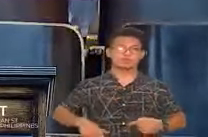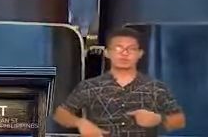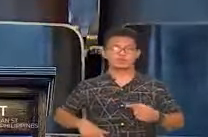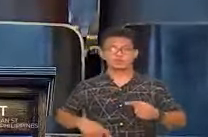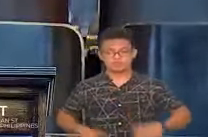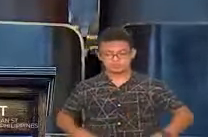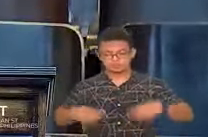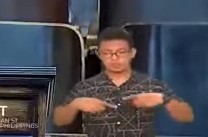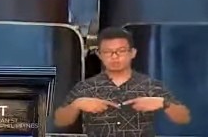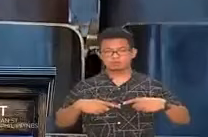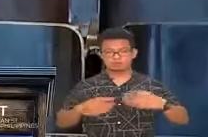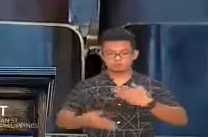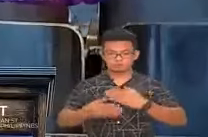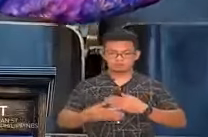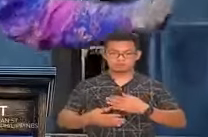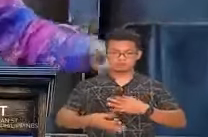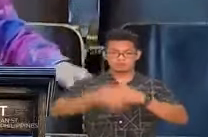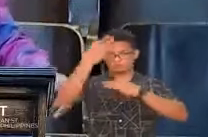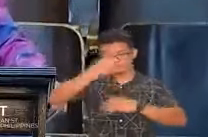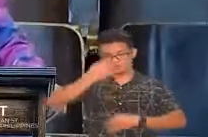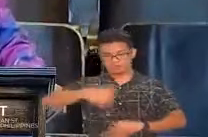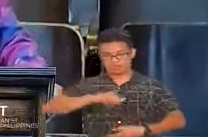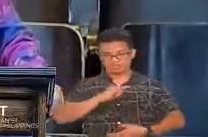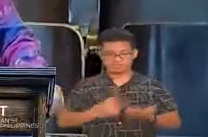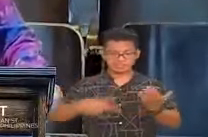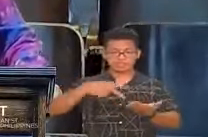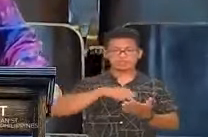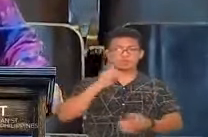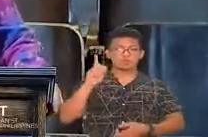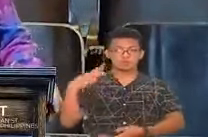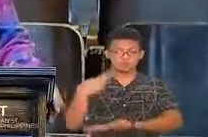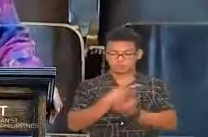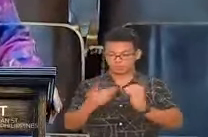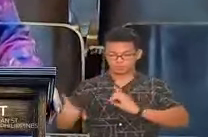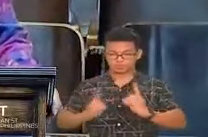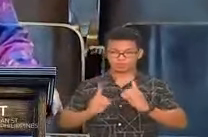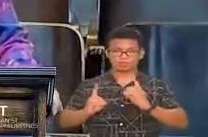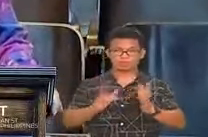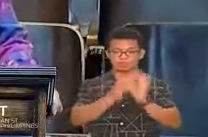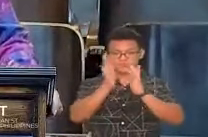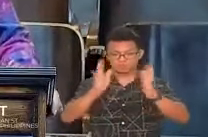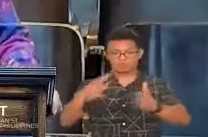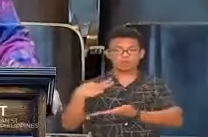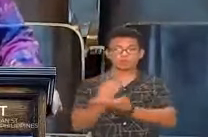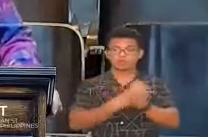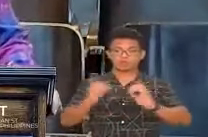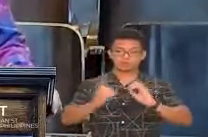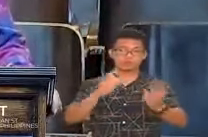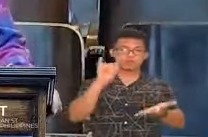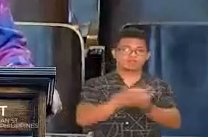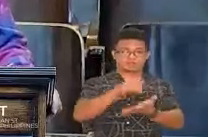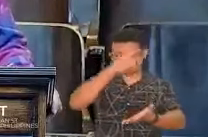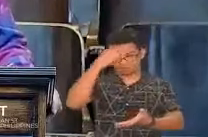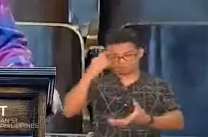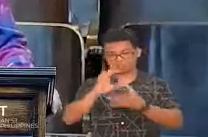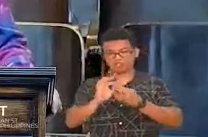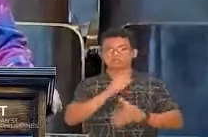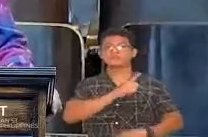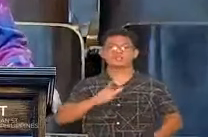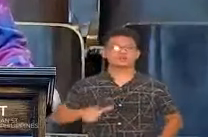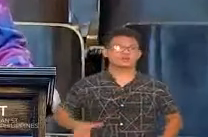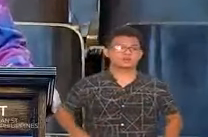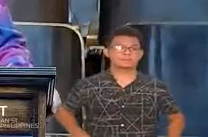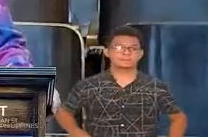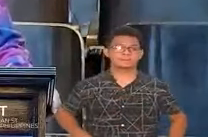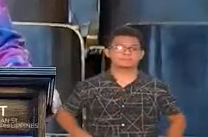I stand. Whatever we do as Christians, we do it because of the Lord.